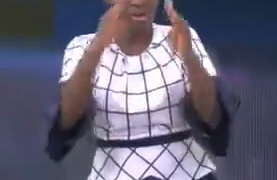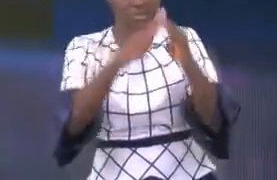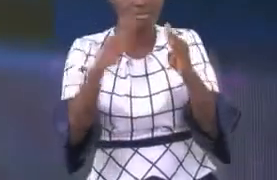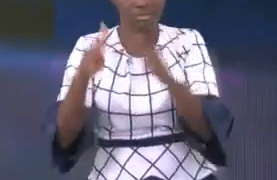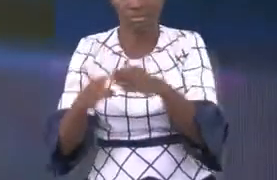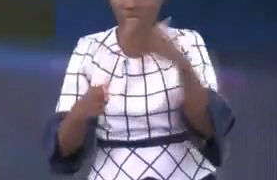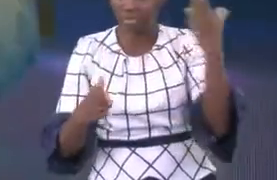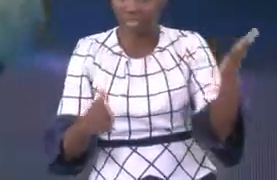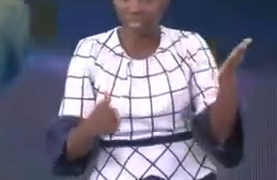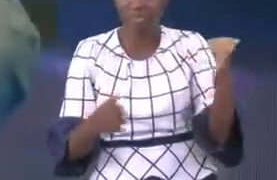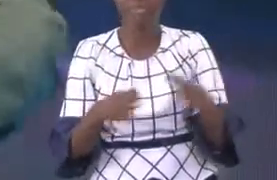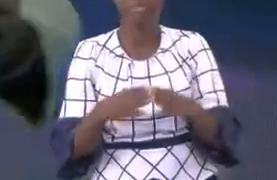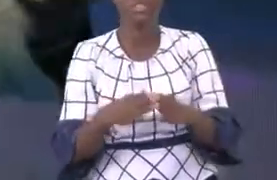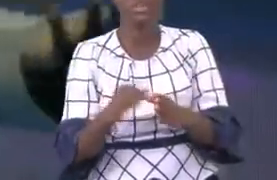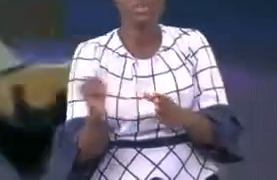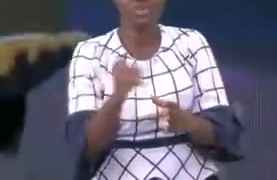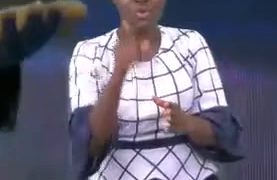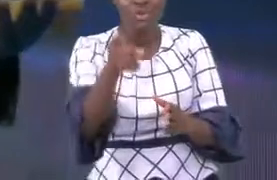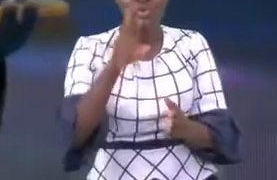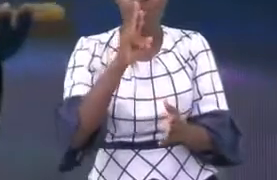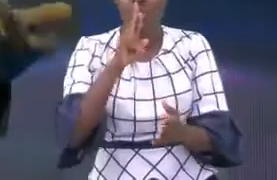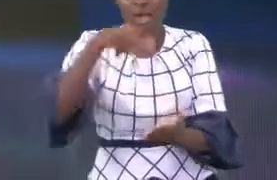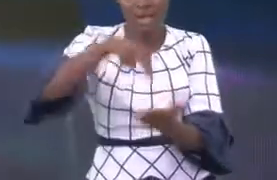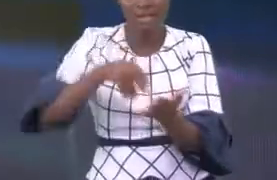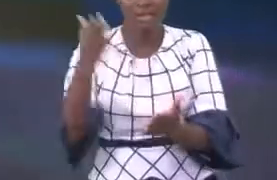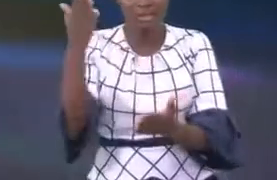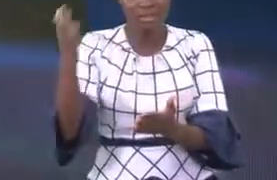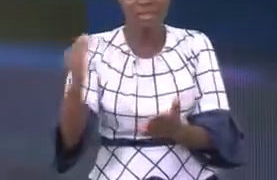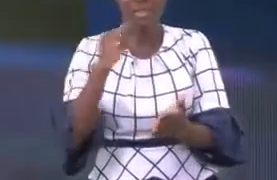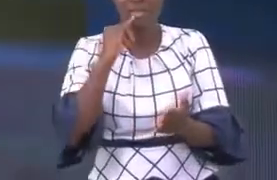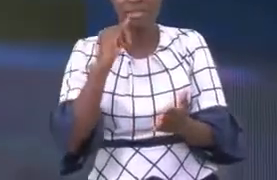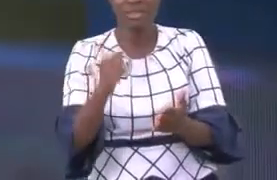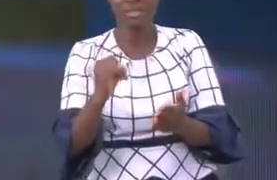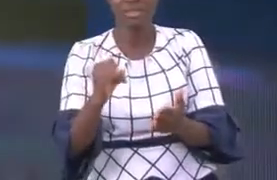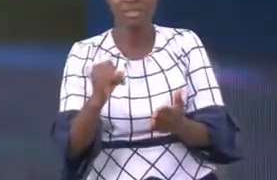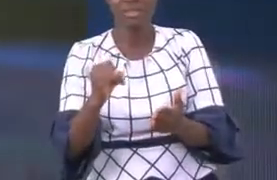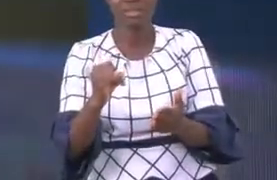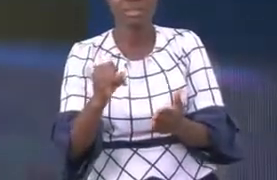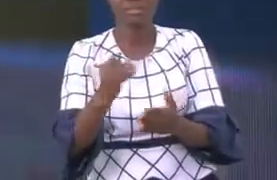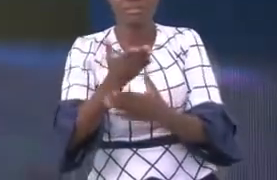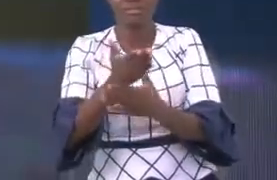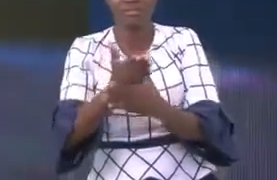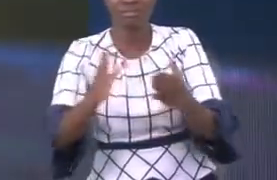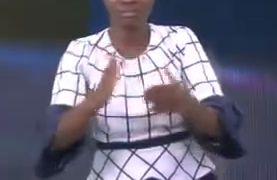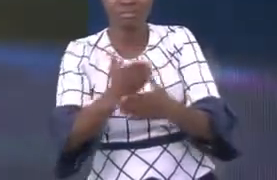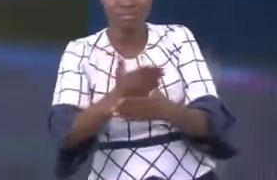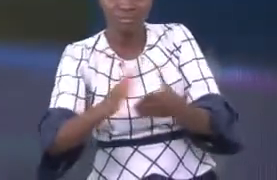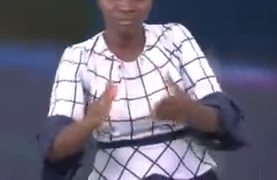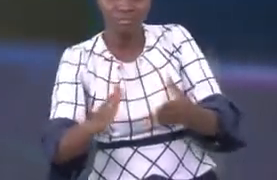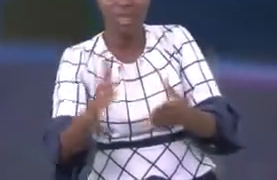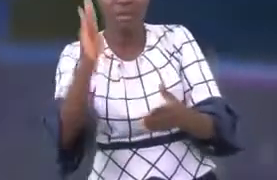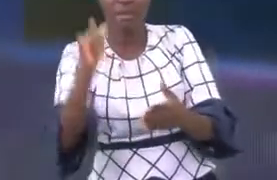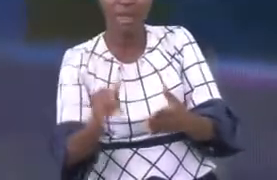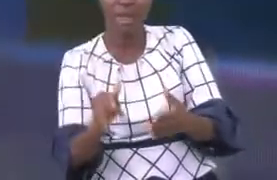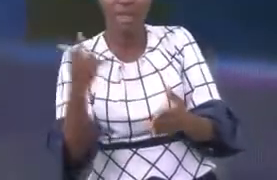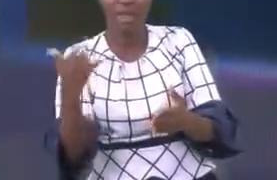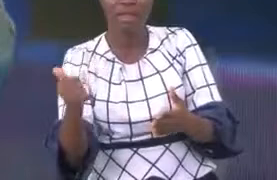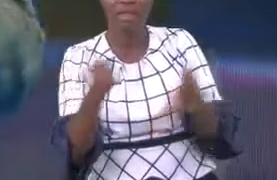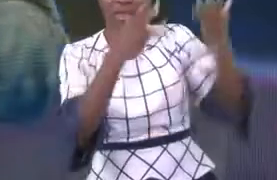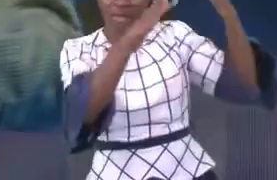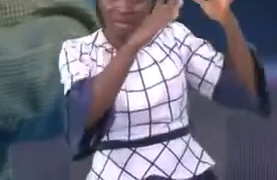a river. And the river is wide, and the river is deep, and there's no way for you to cross